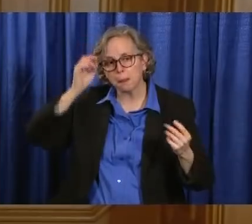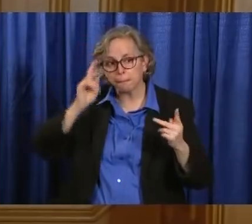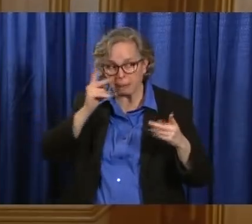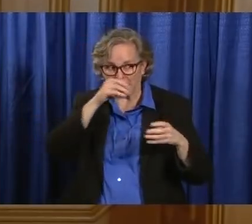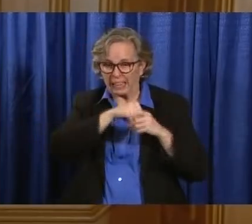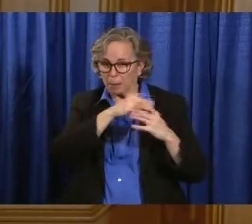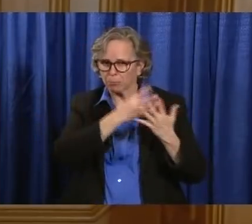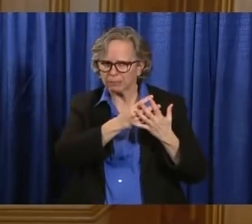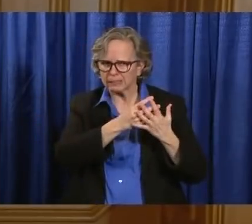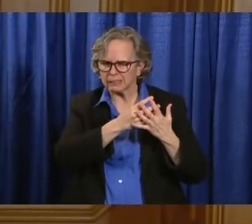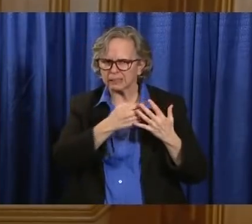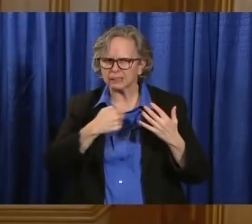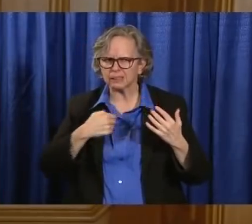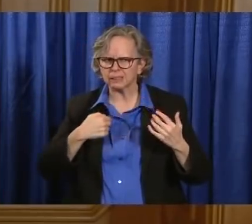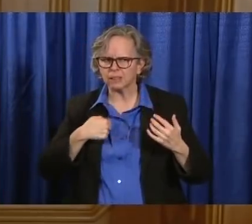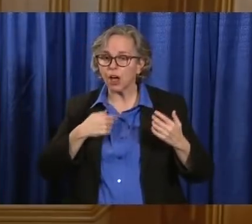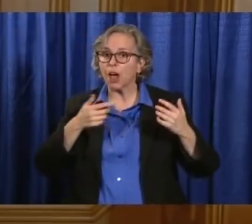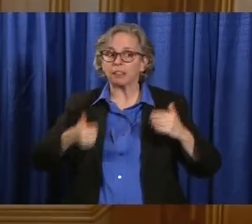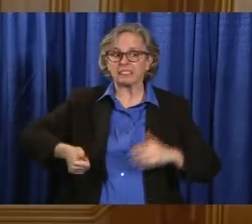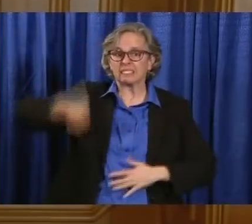prison population today is